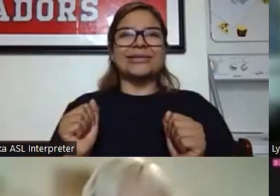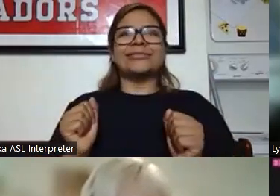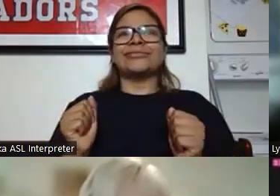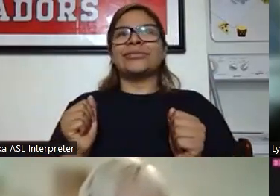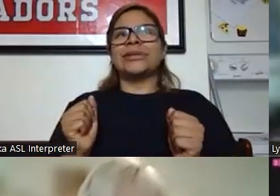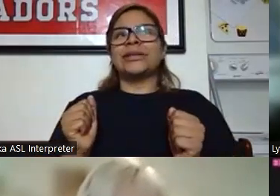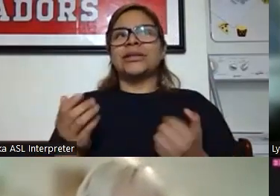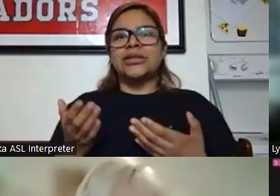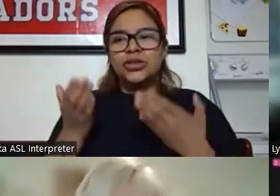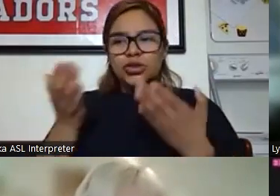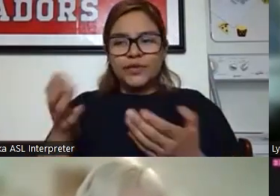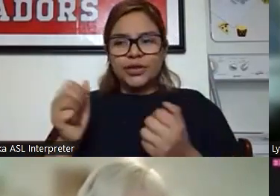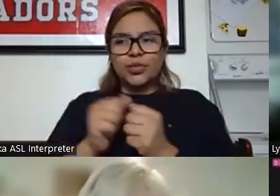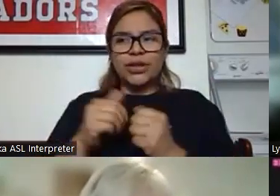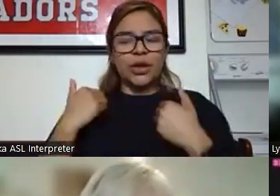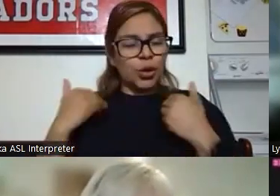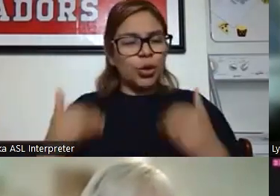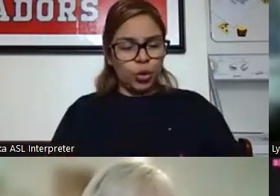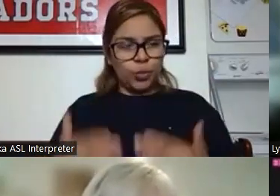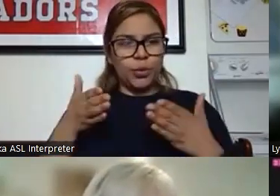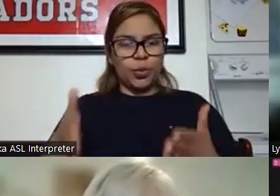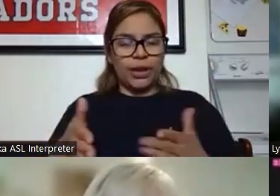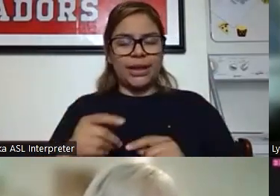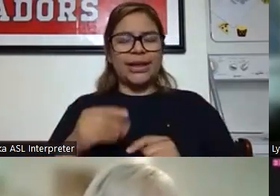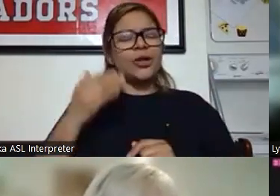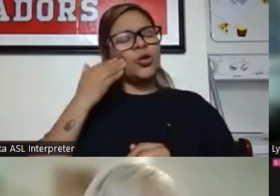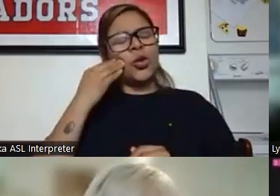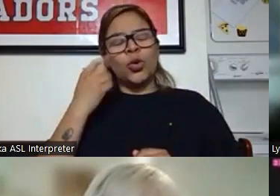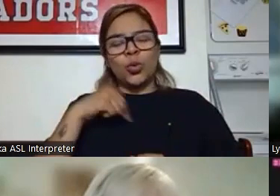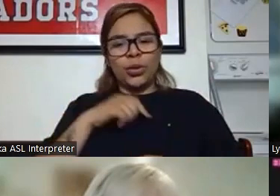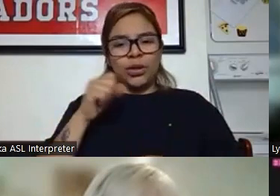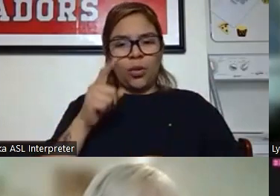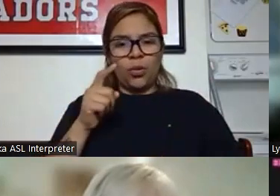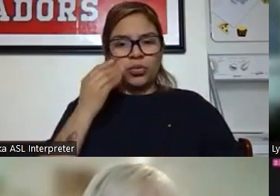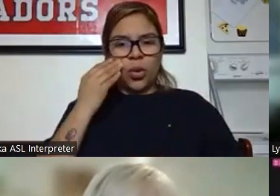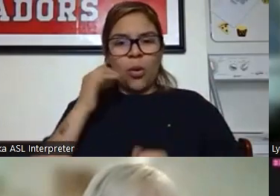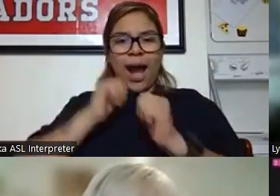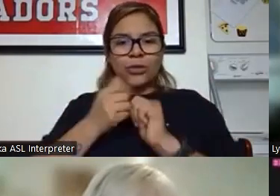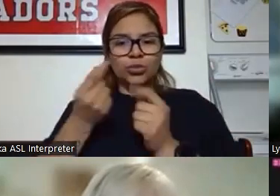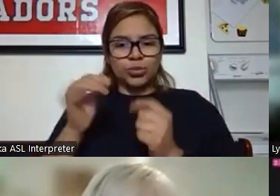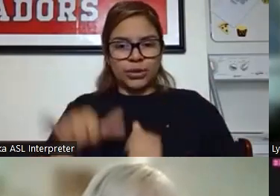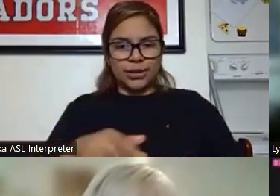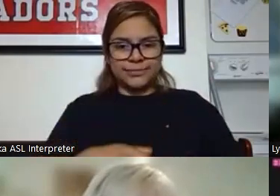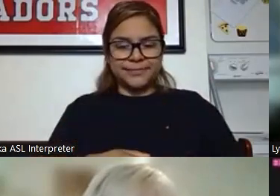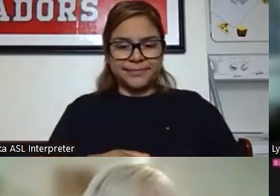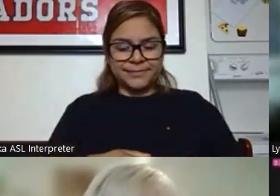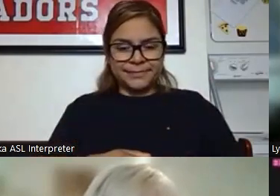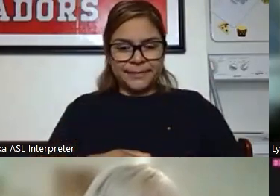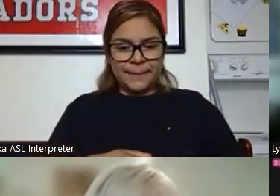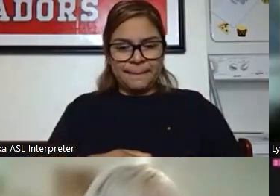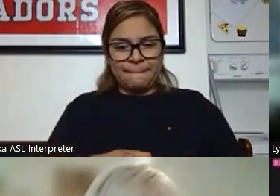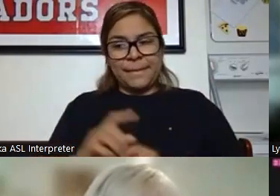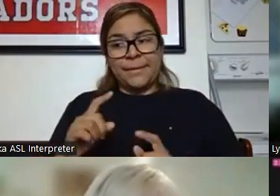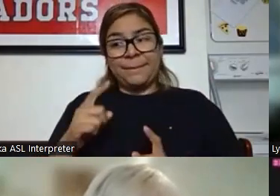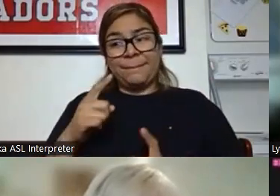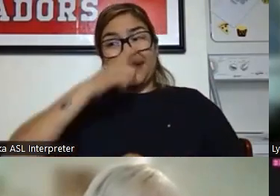discharged, all those things we all are familiar with. I think it's going to be tough because I could tell you tons and